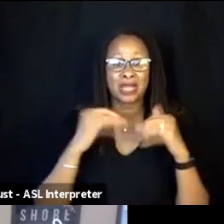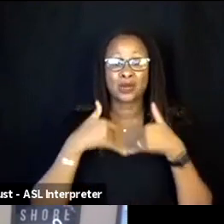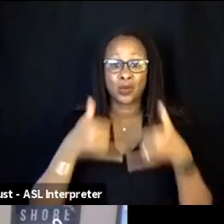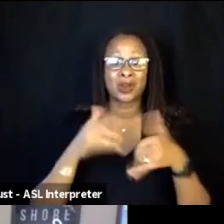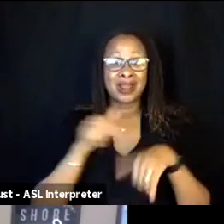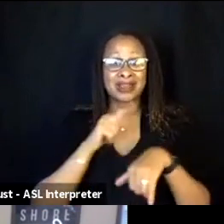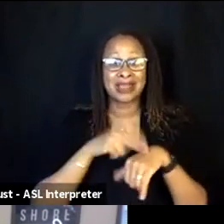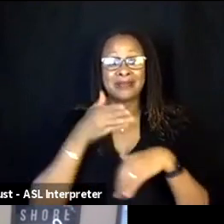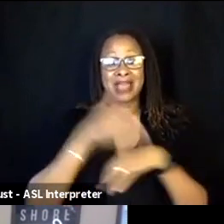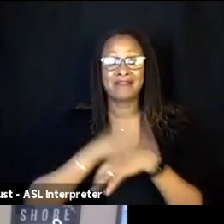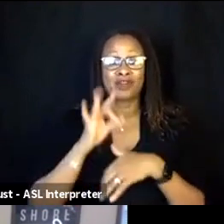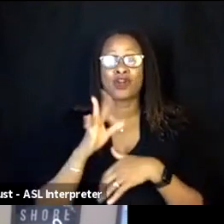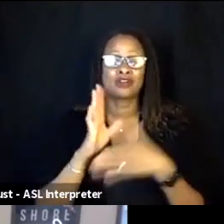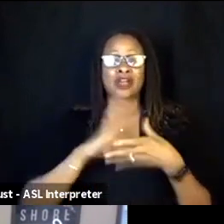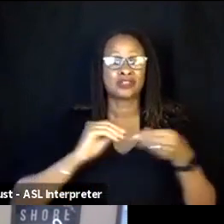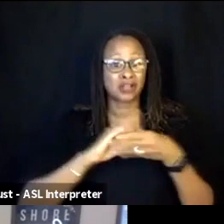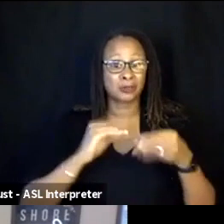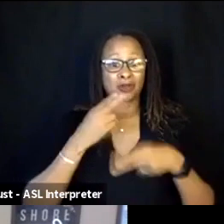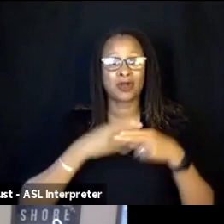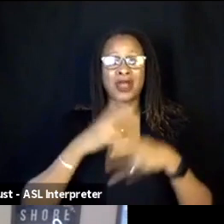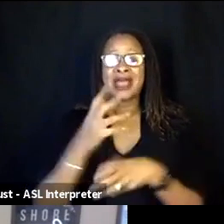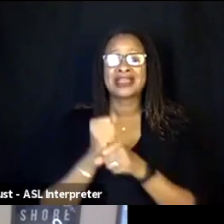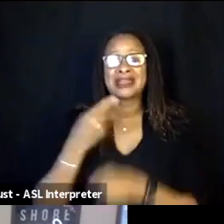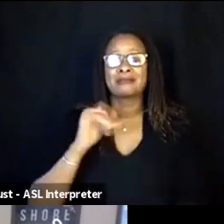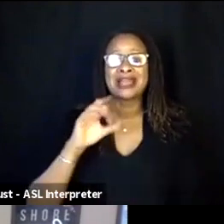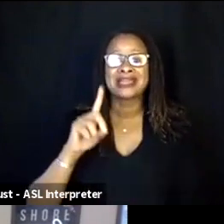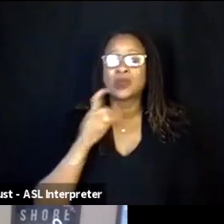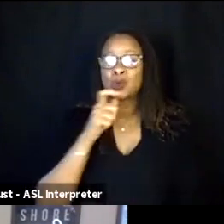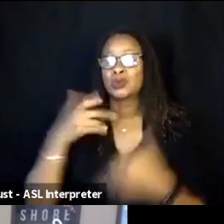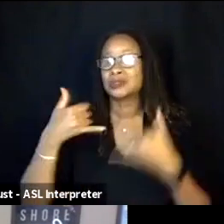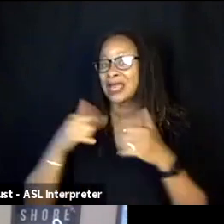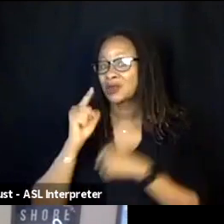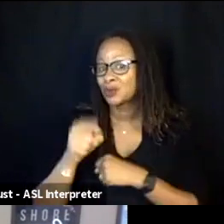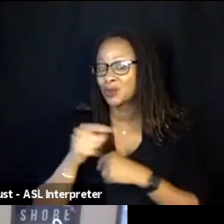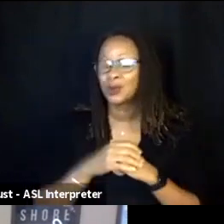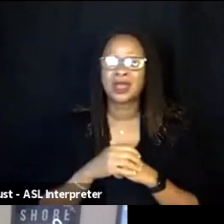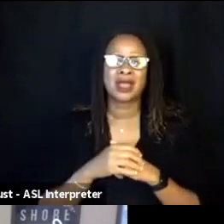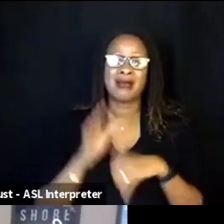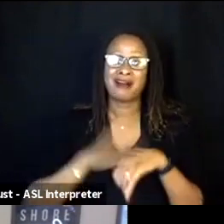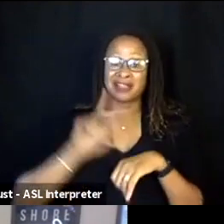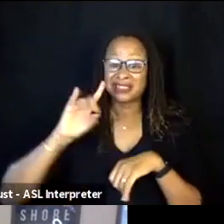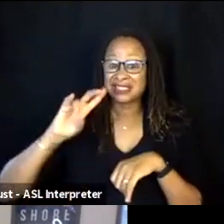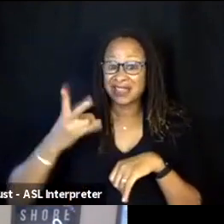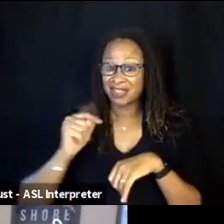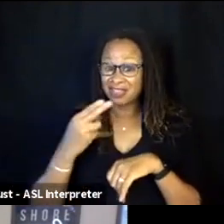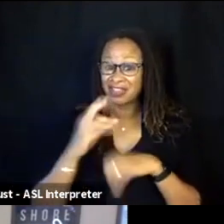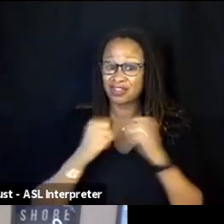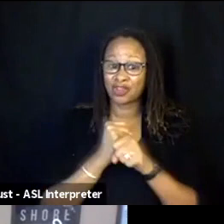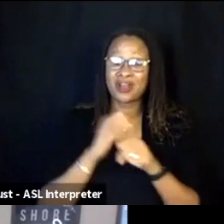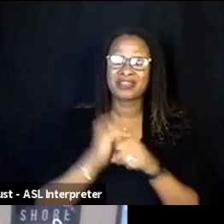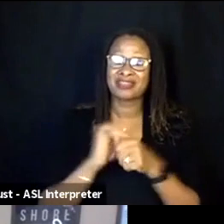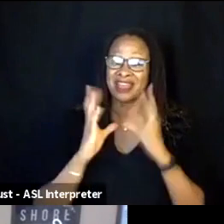after her feature documentary, Getting Played, Who's Playing You? Going on its 7th year, the Getting Played Symposium puts